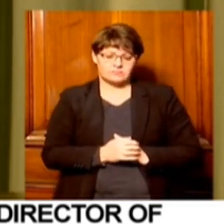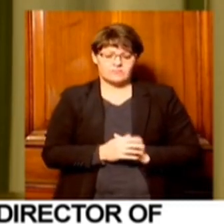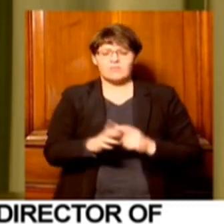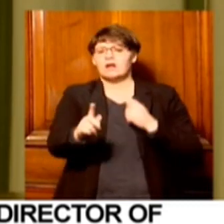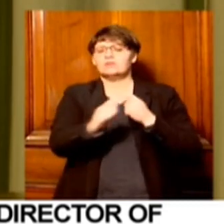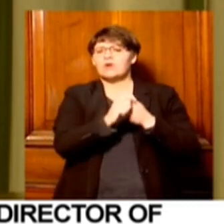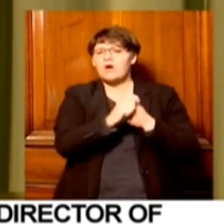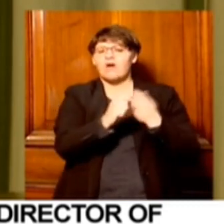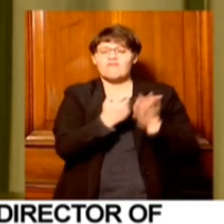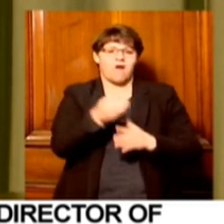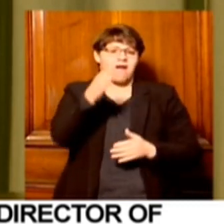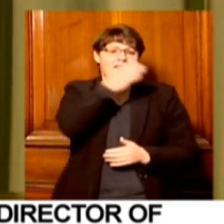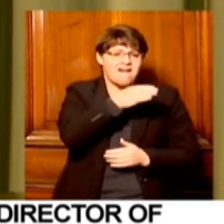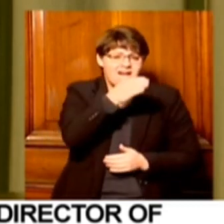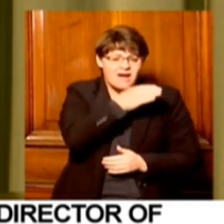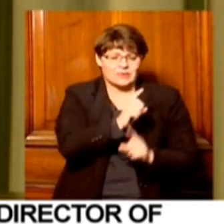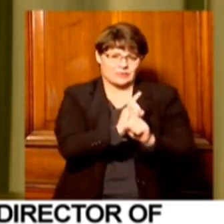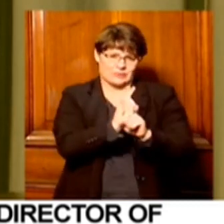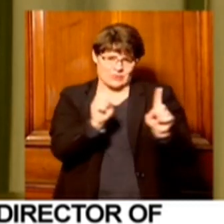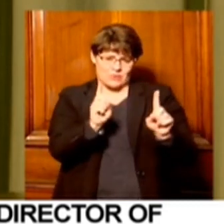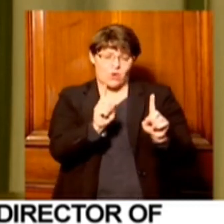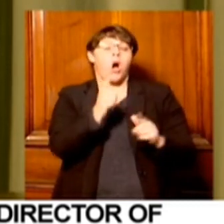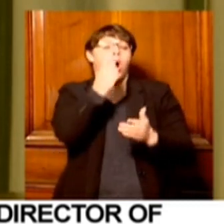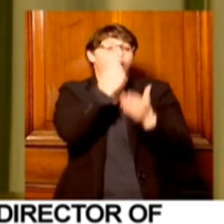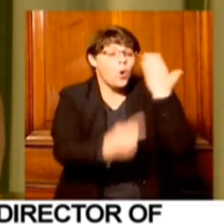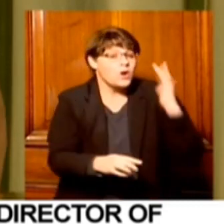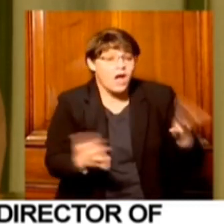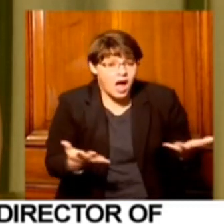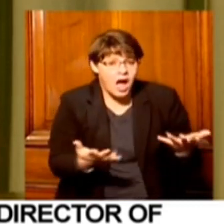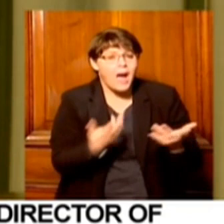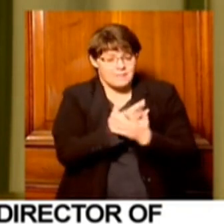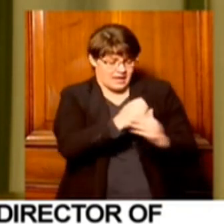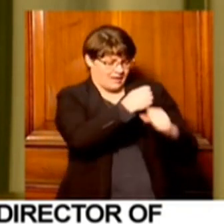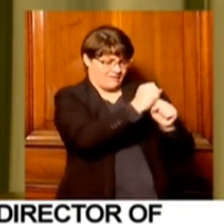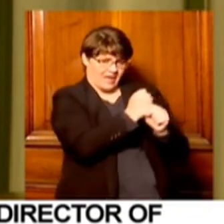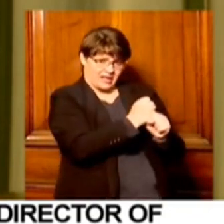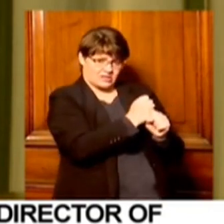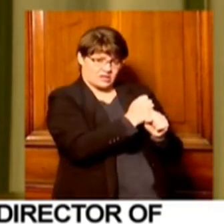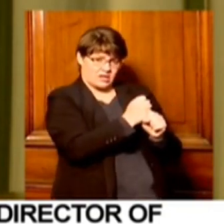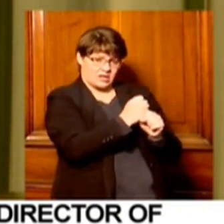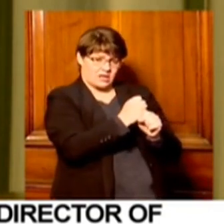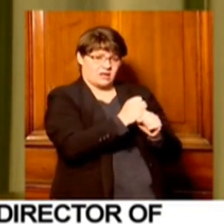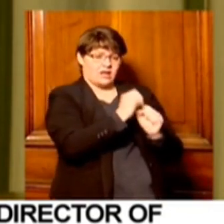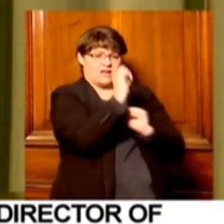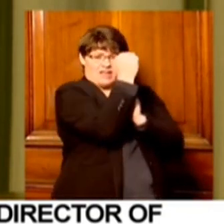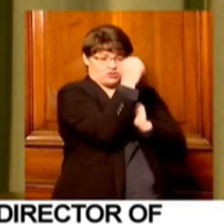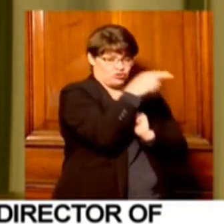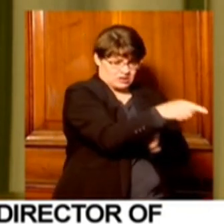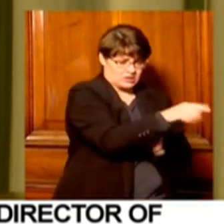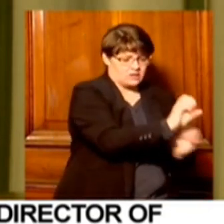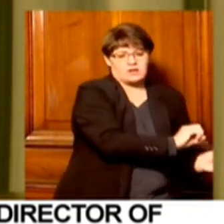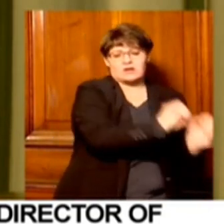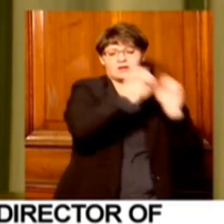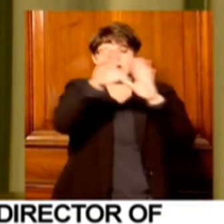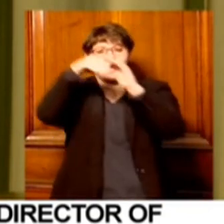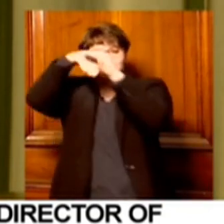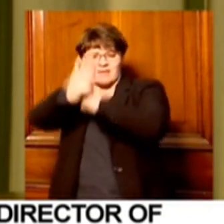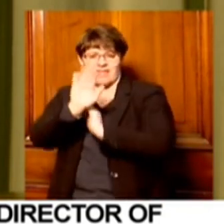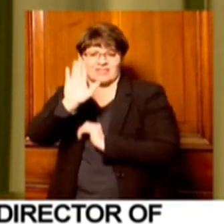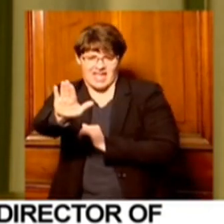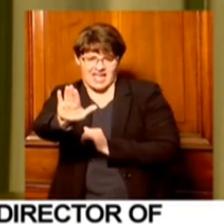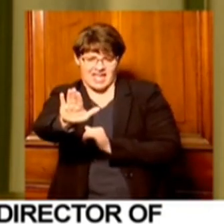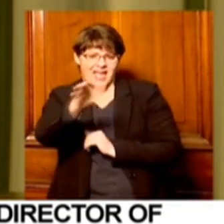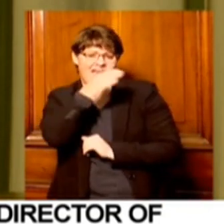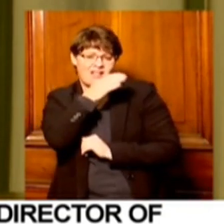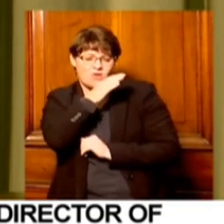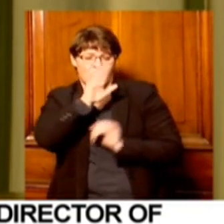Transportation of liquor is only permitted for movement from a manufacturing plant to storage facilities,